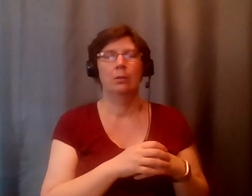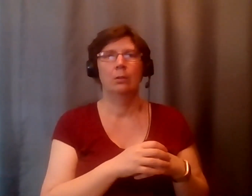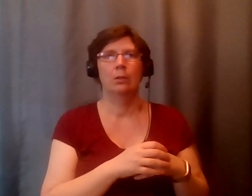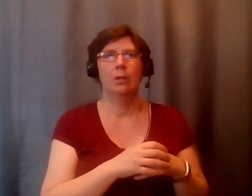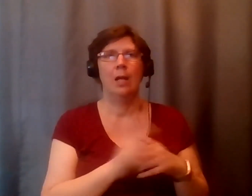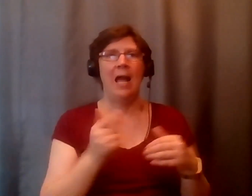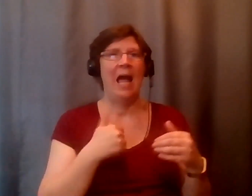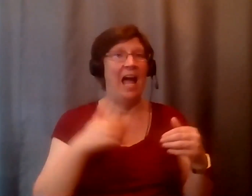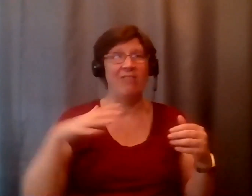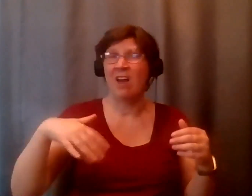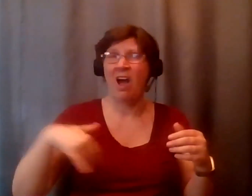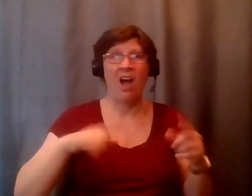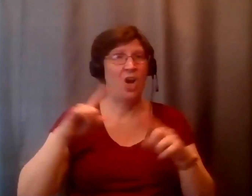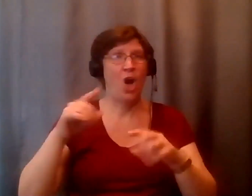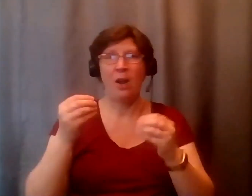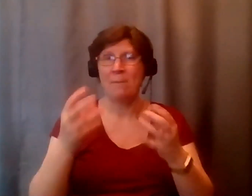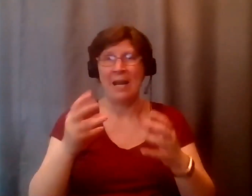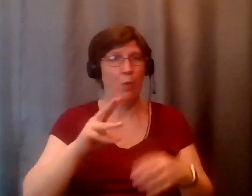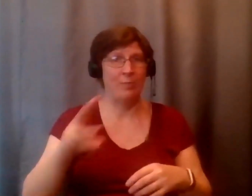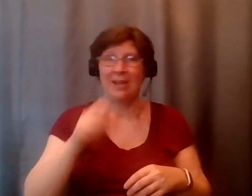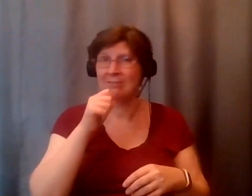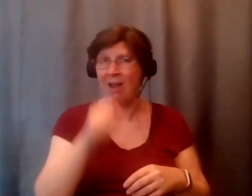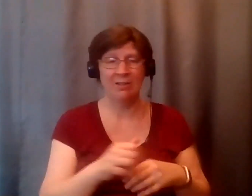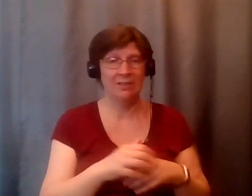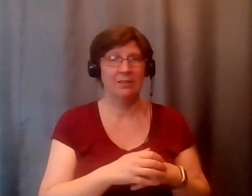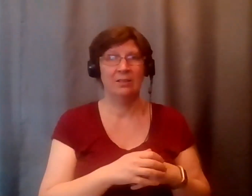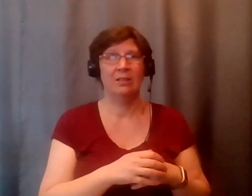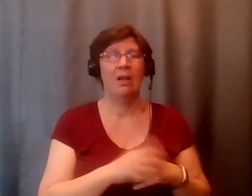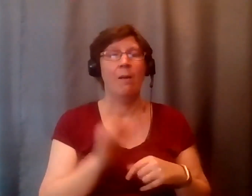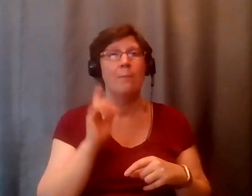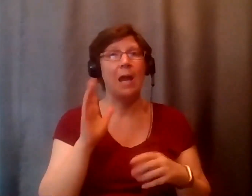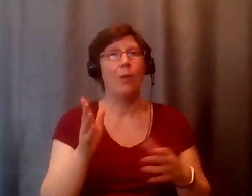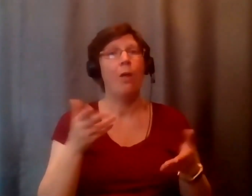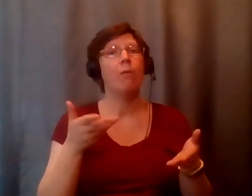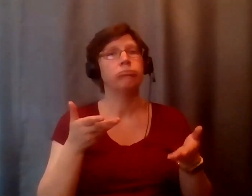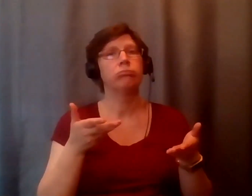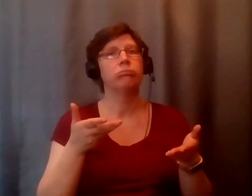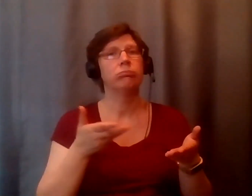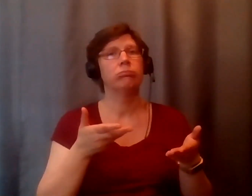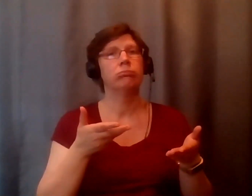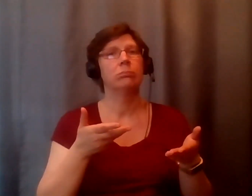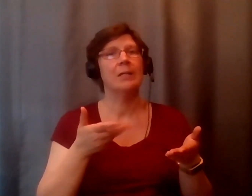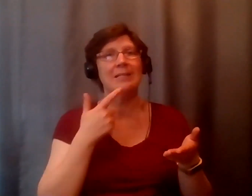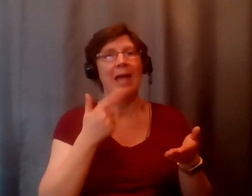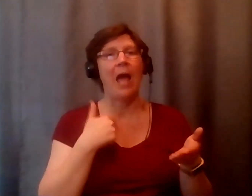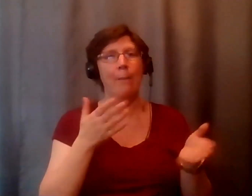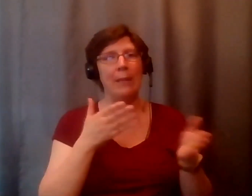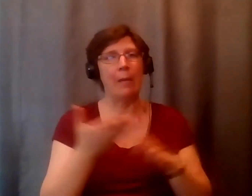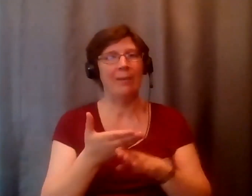have not gone on many websites, but I will admit I do plan before